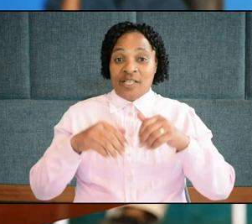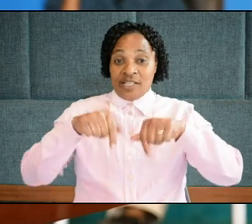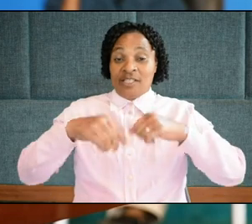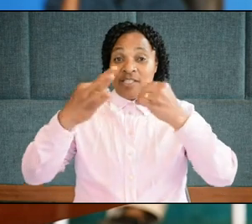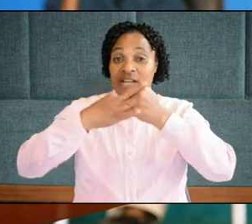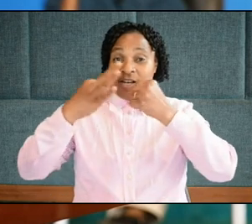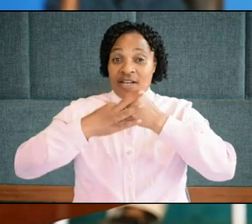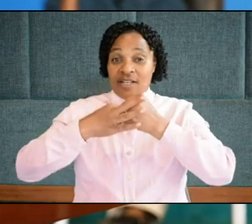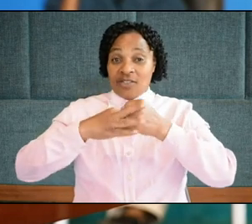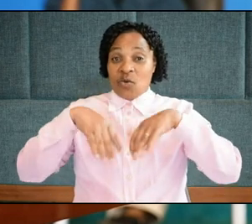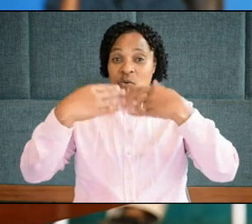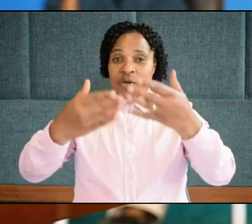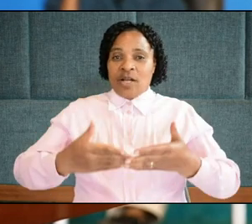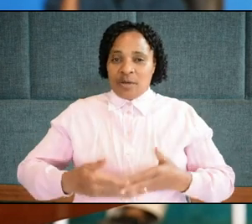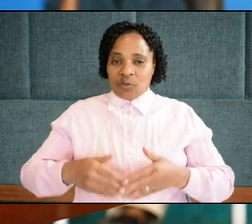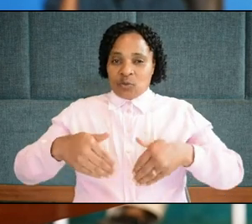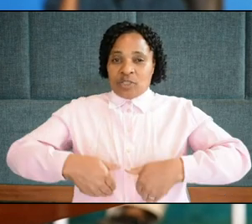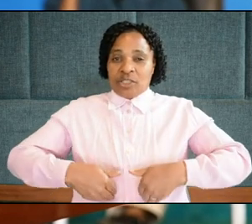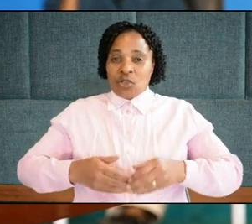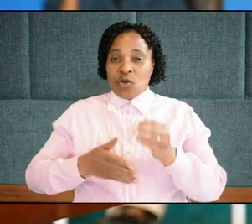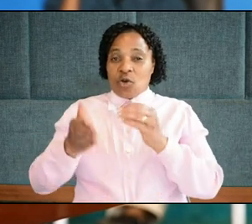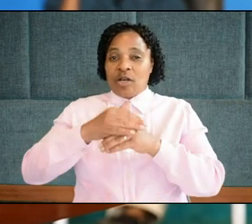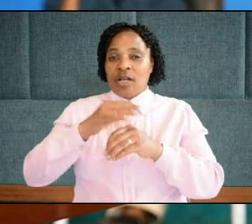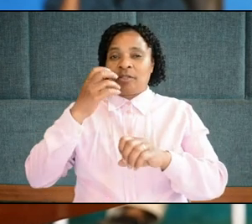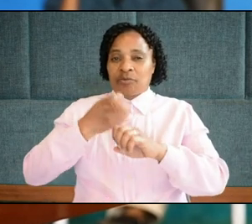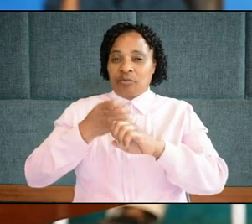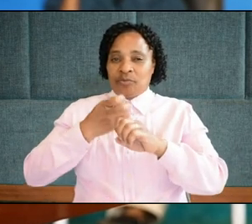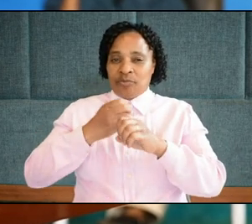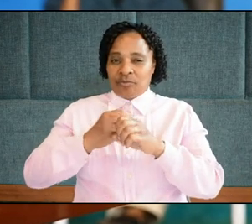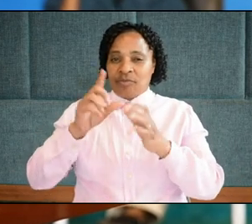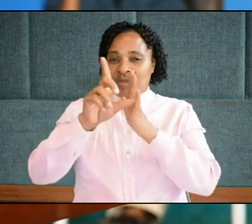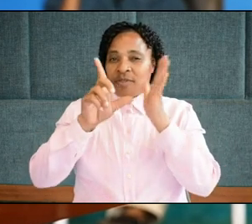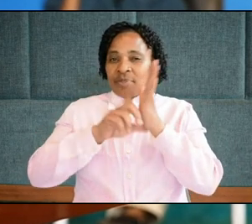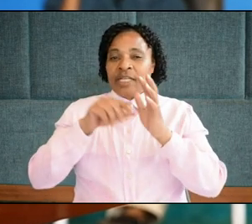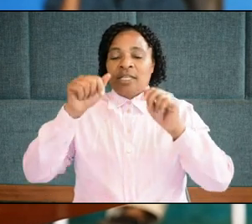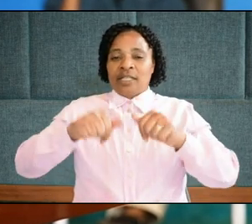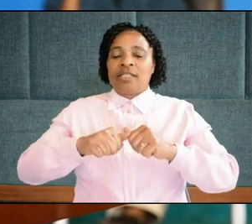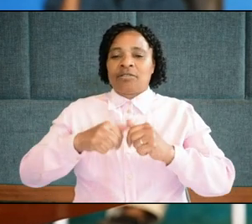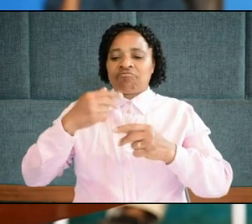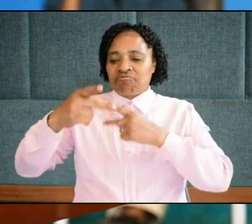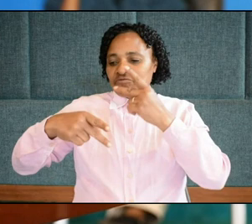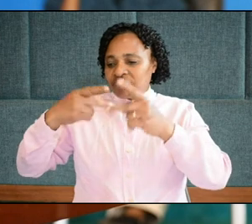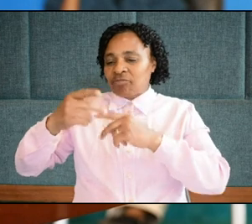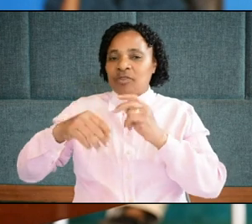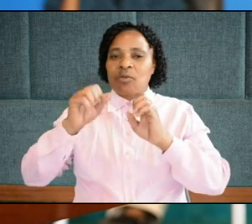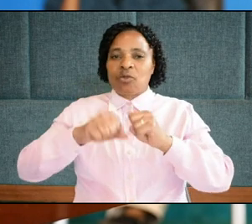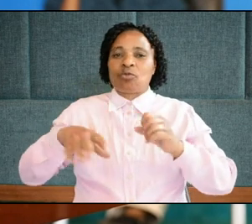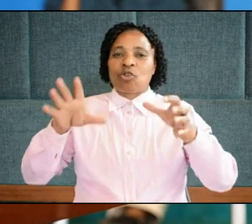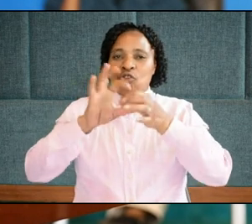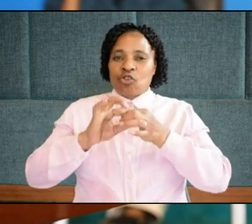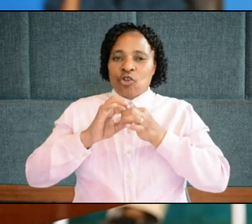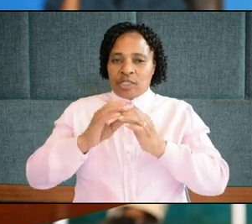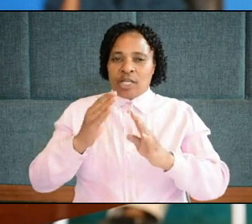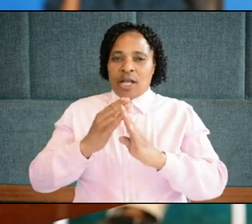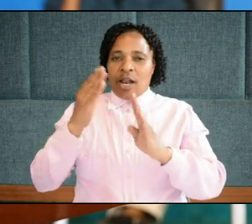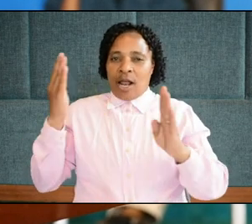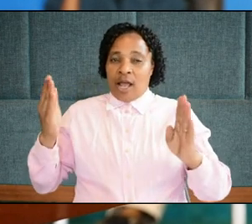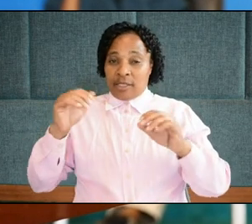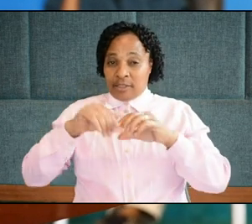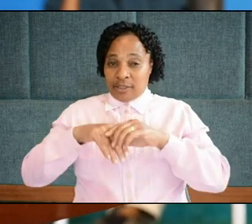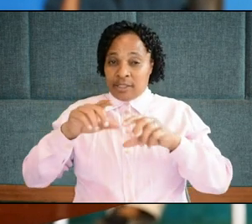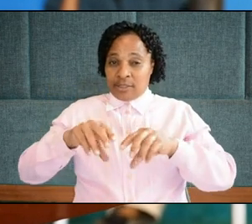It's August. Welcome to the Teens Cornerstone Connections lesson. In this series, we'll be drawing a line in the